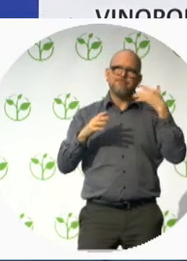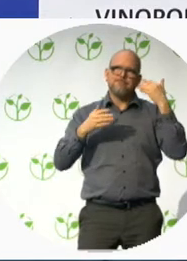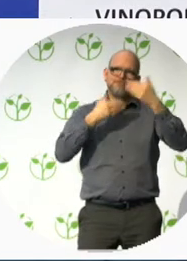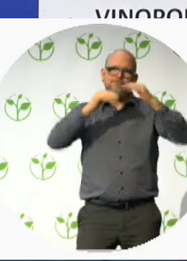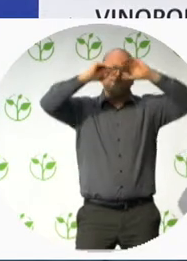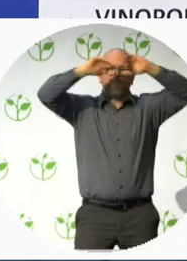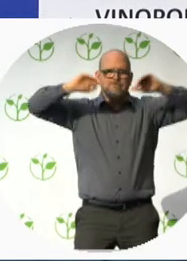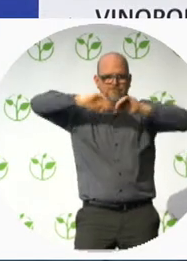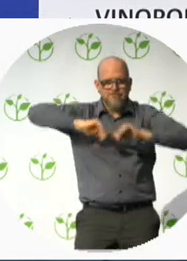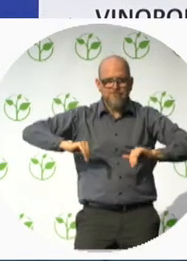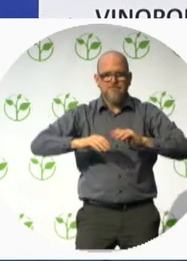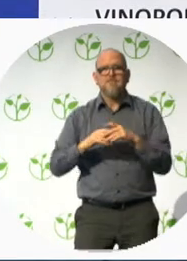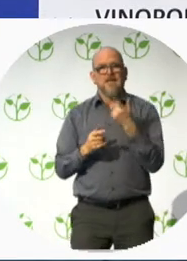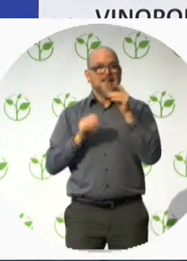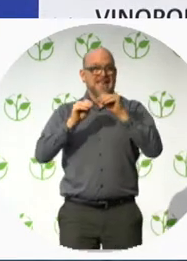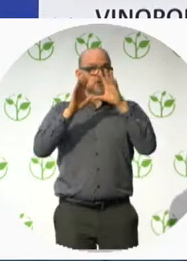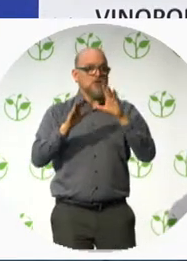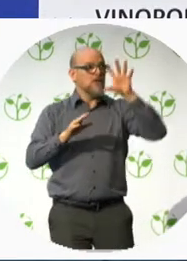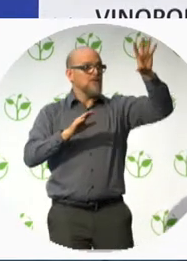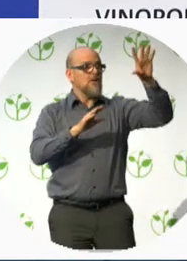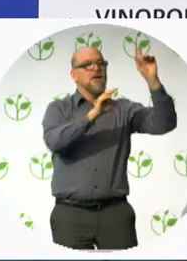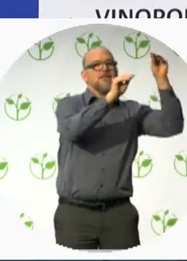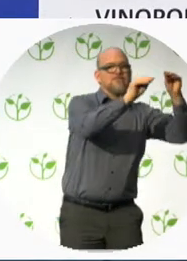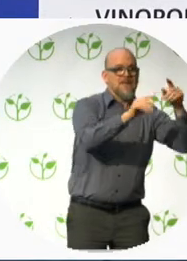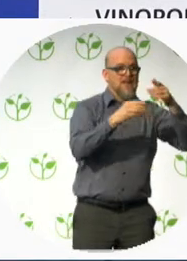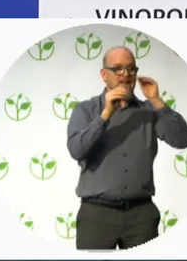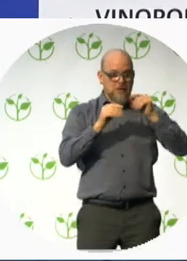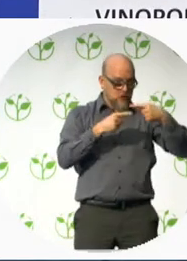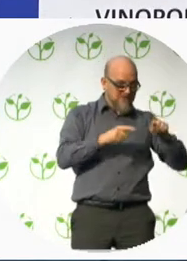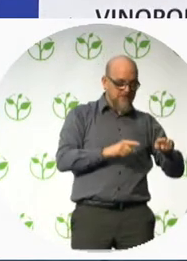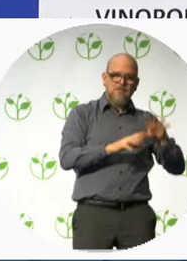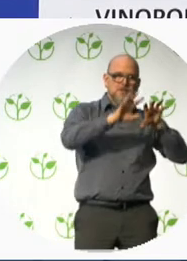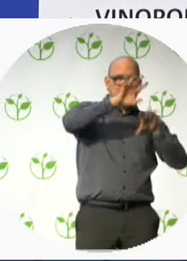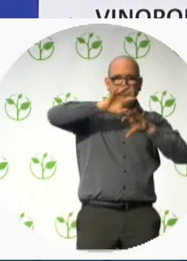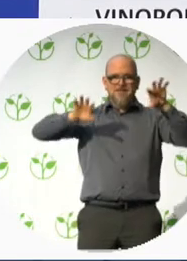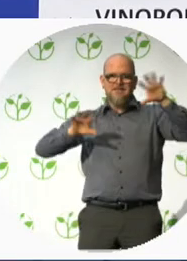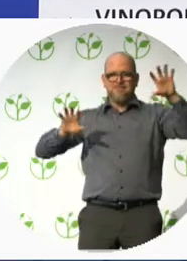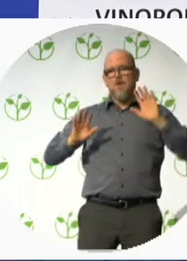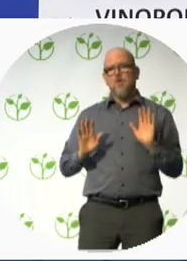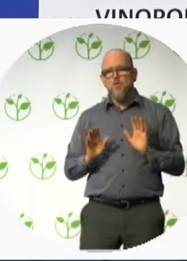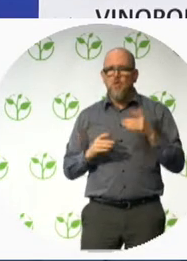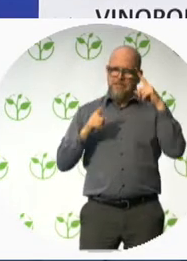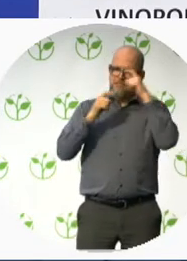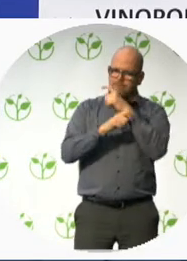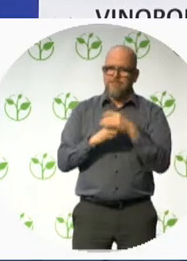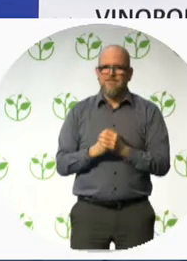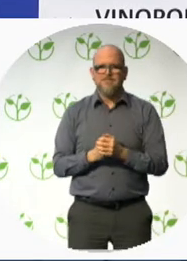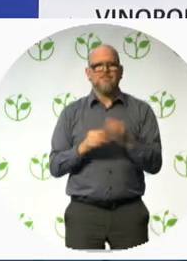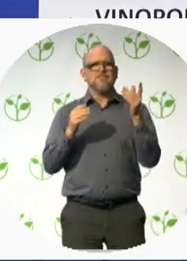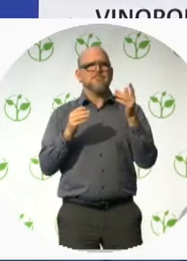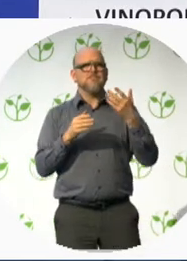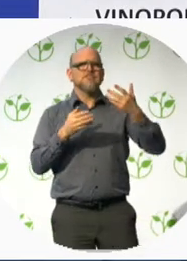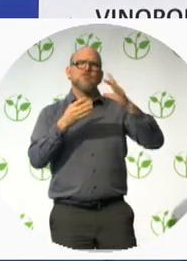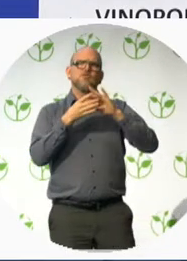database. And the stories that we put in were some of the ones that are being developed for the